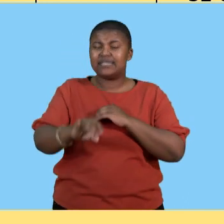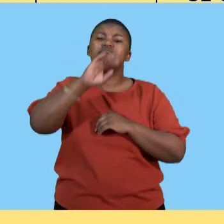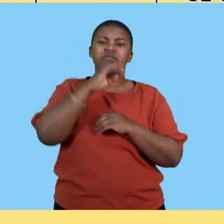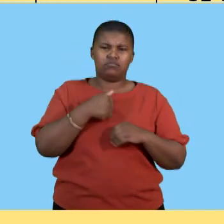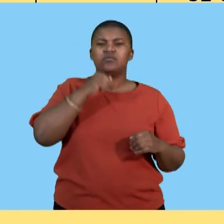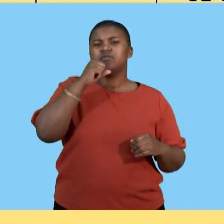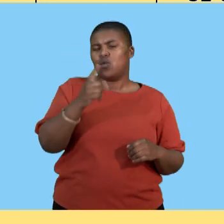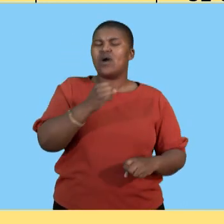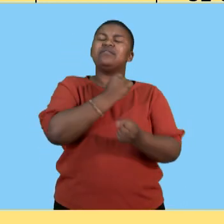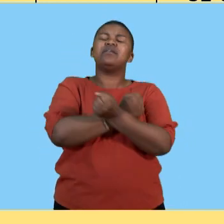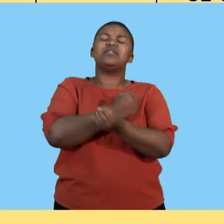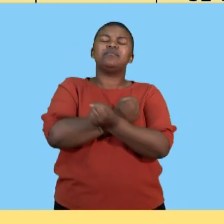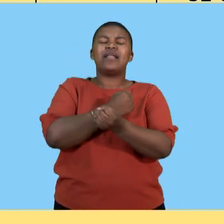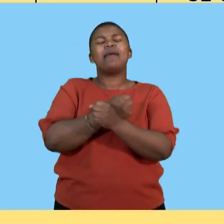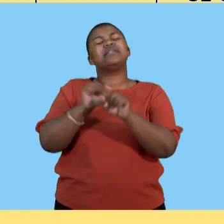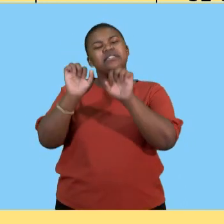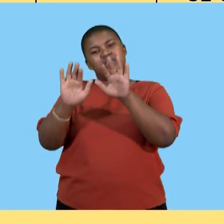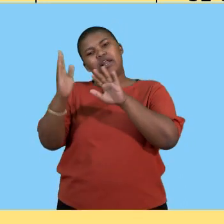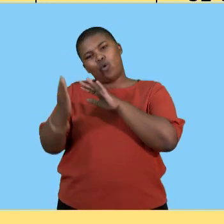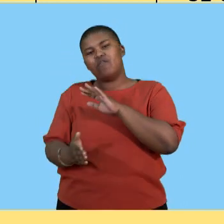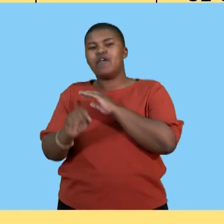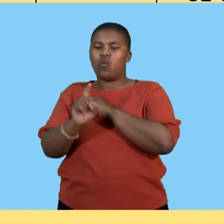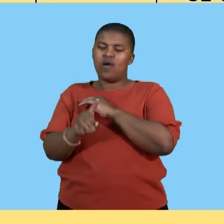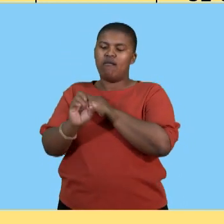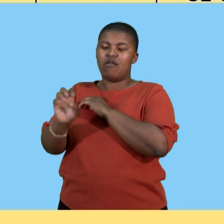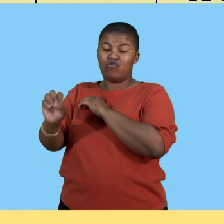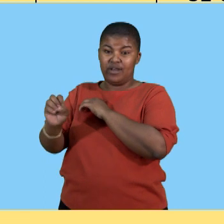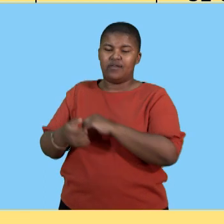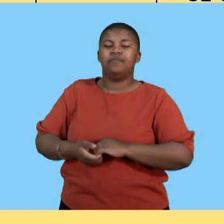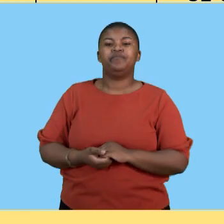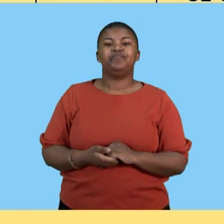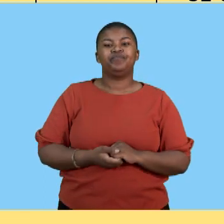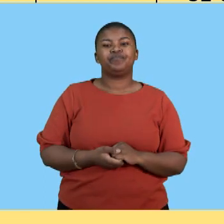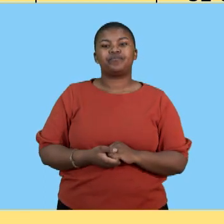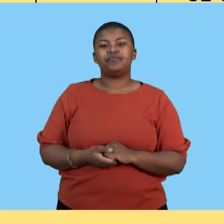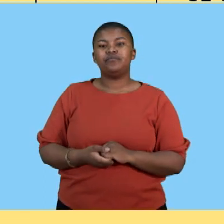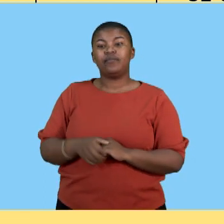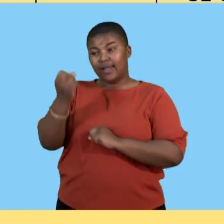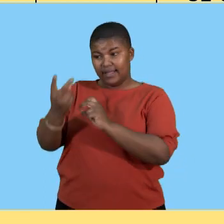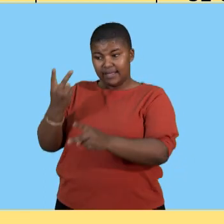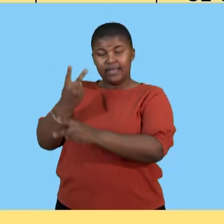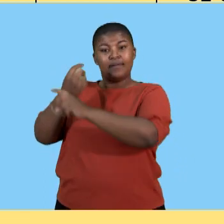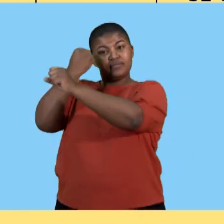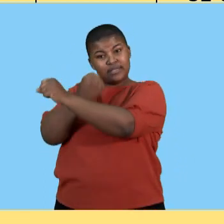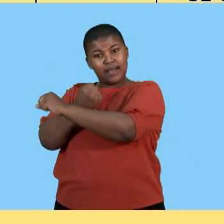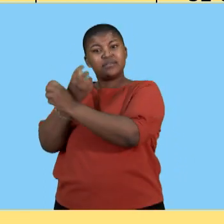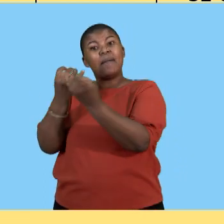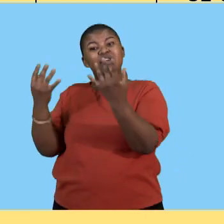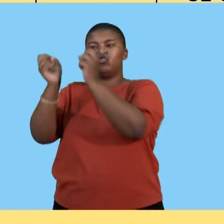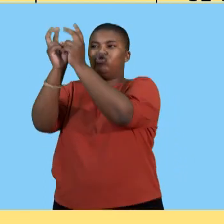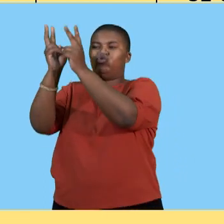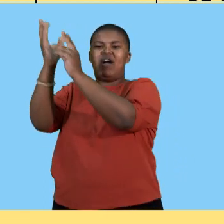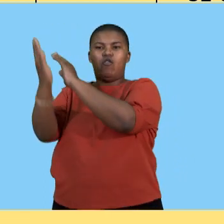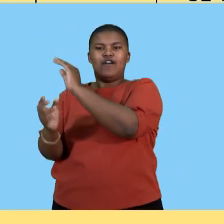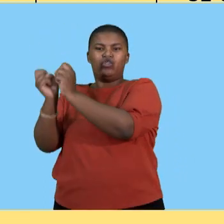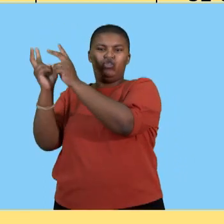I'll come and say multiply by 10 over 100. And the investment was there for the